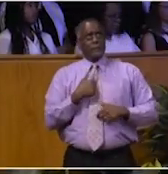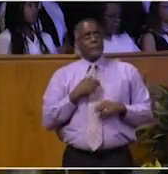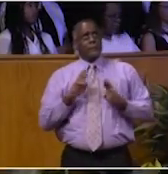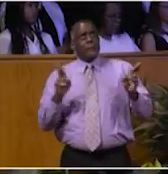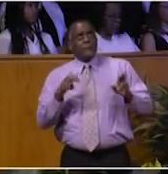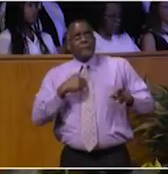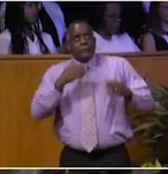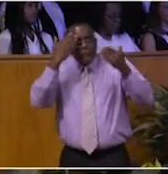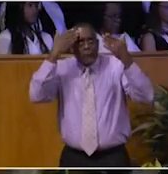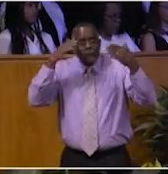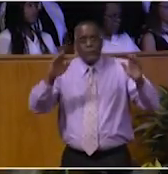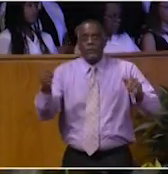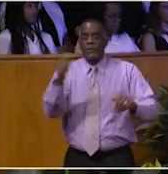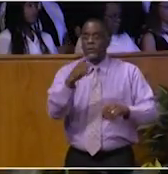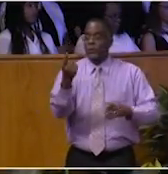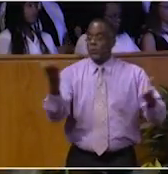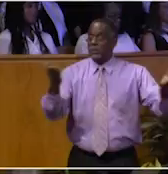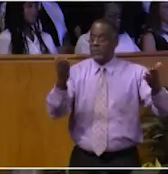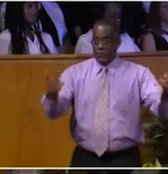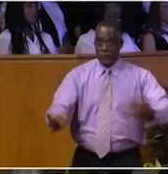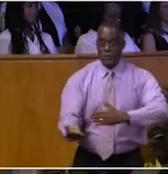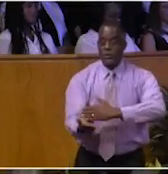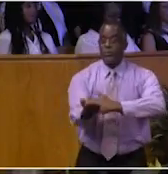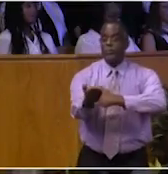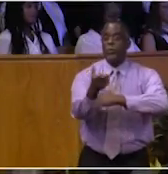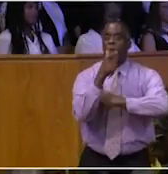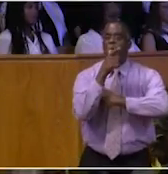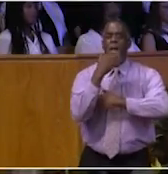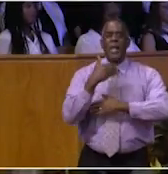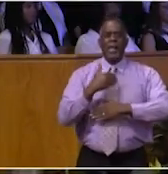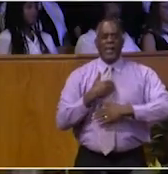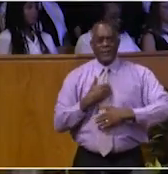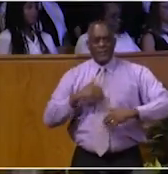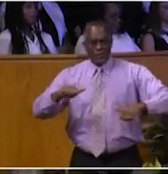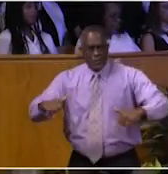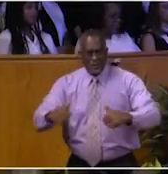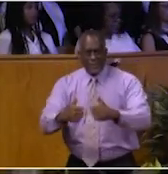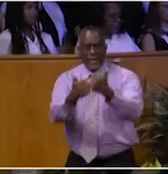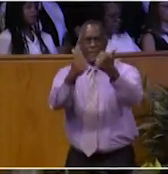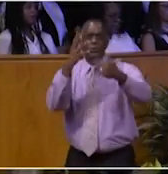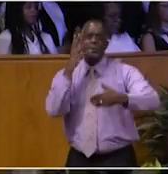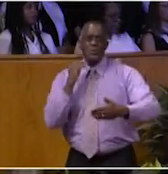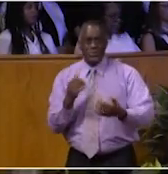is there anybody in the sanctuary this morning who's got some stuff going on?